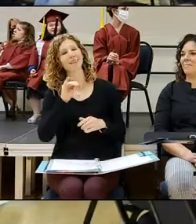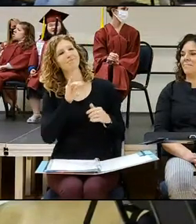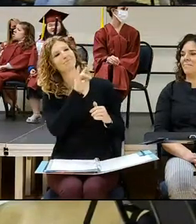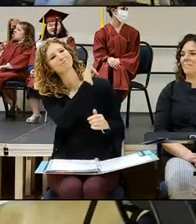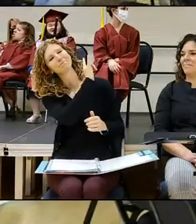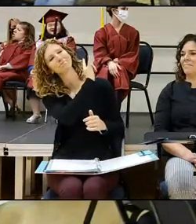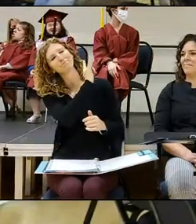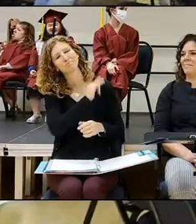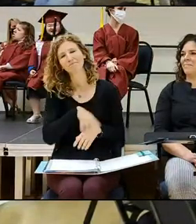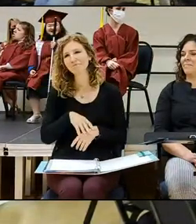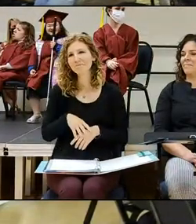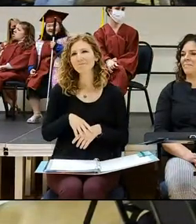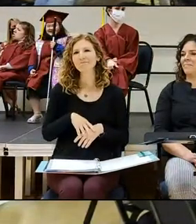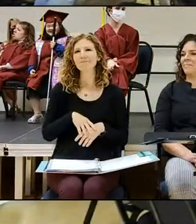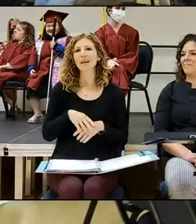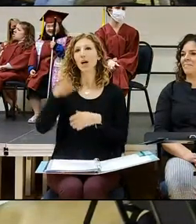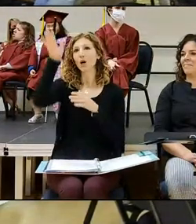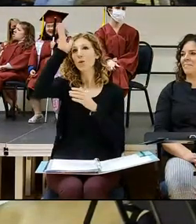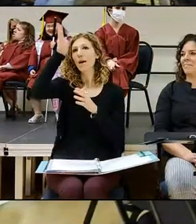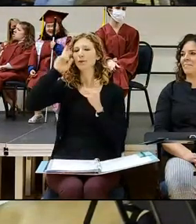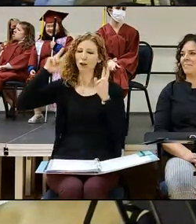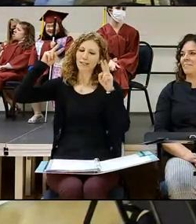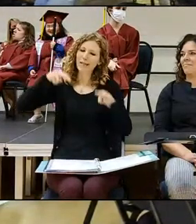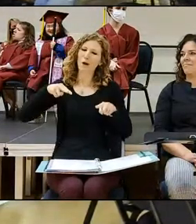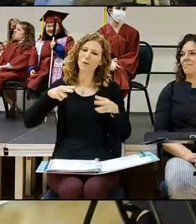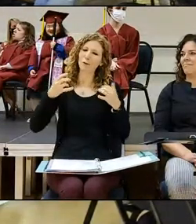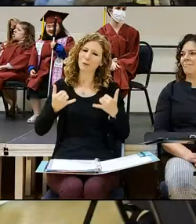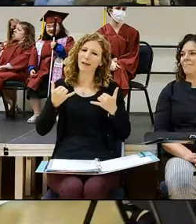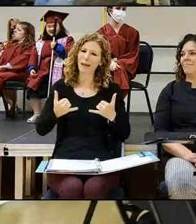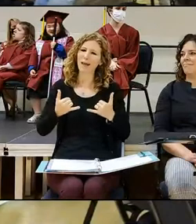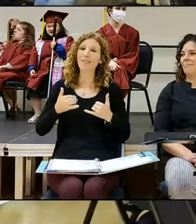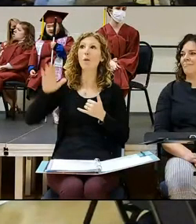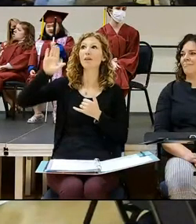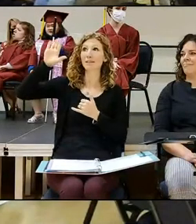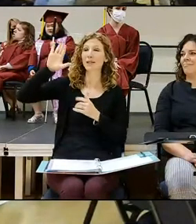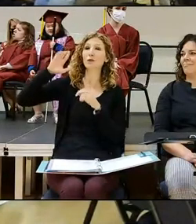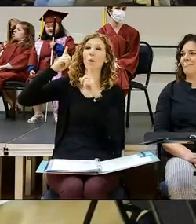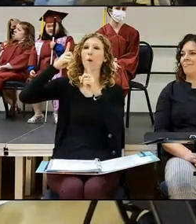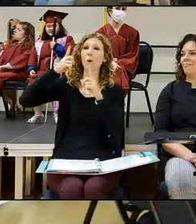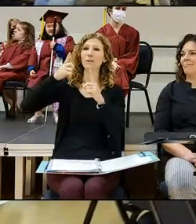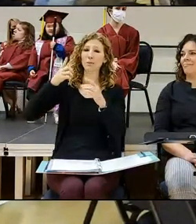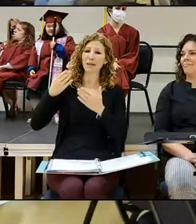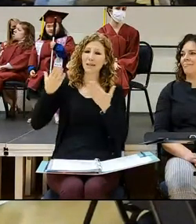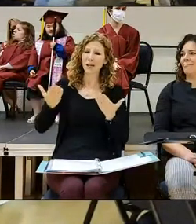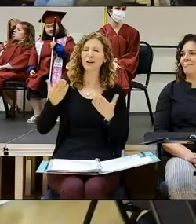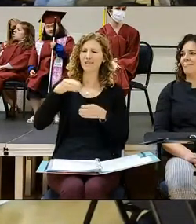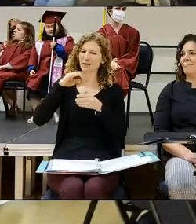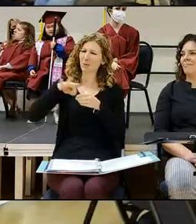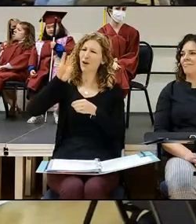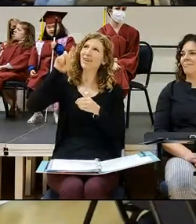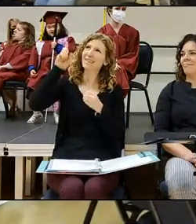you. Grandpa's looking down on you. We know that that was his goal to be here, and he is here in spirit.